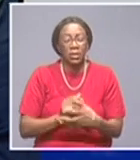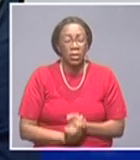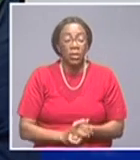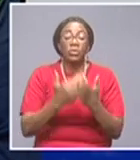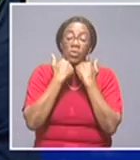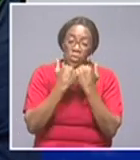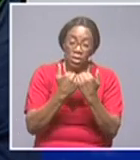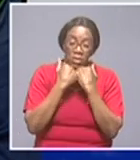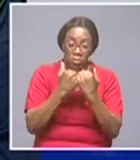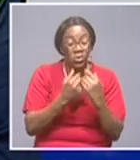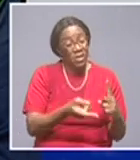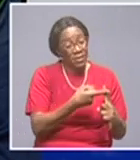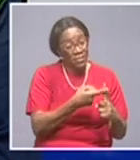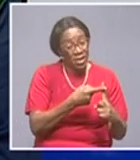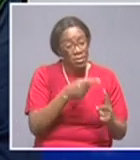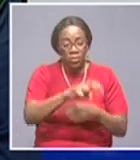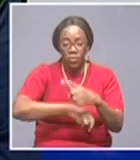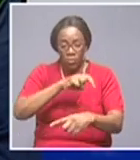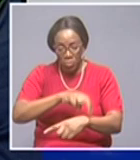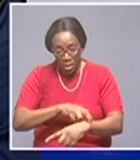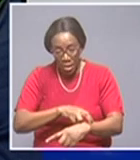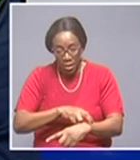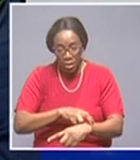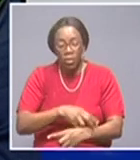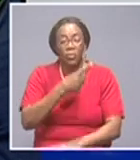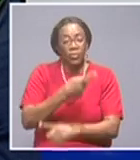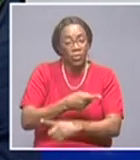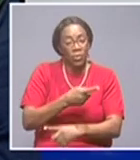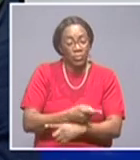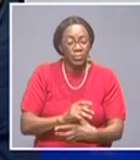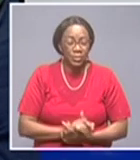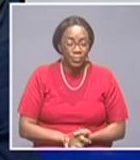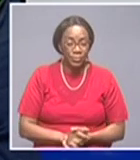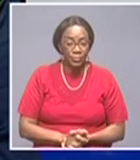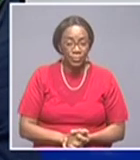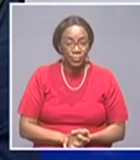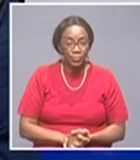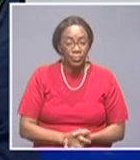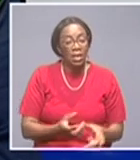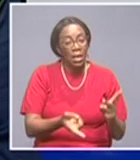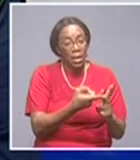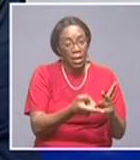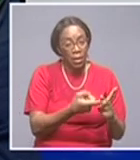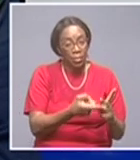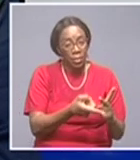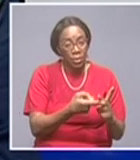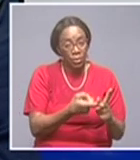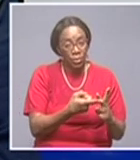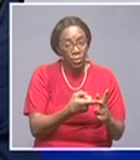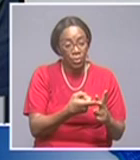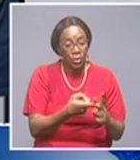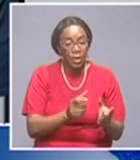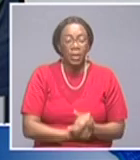purposes. So it's really for services that the government need to provide. That is very important. And then also to know where are the